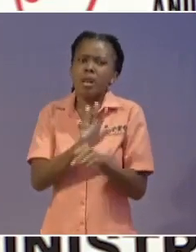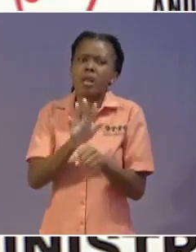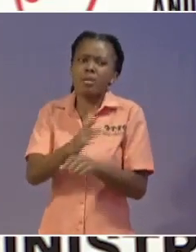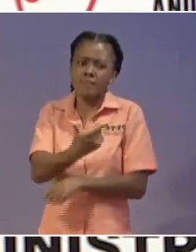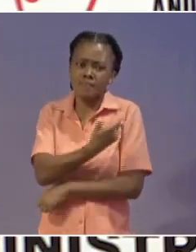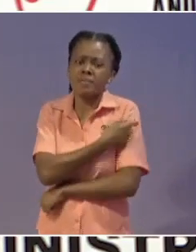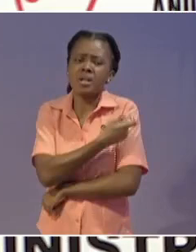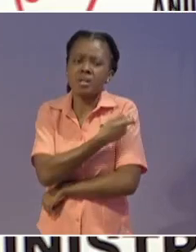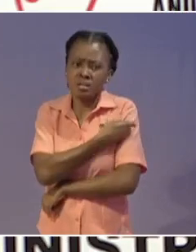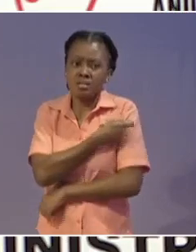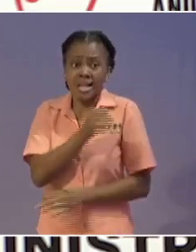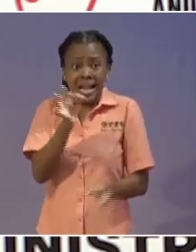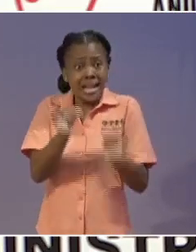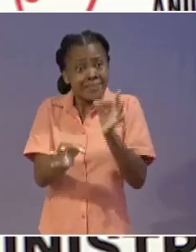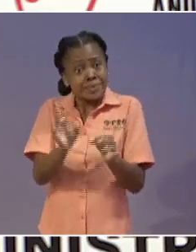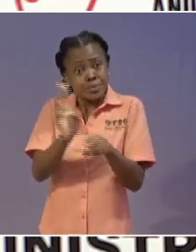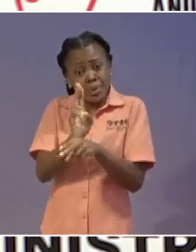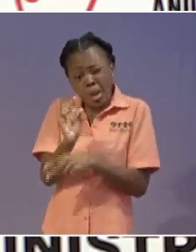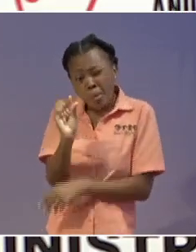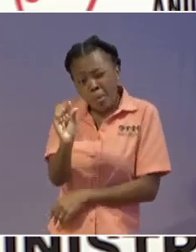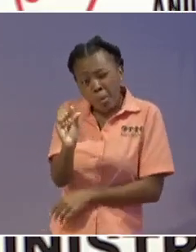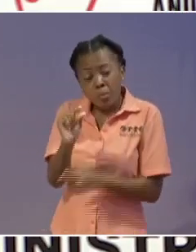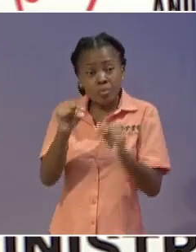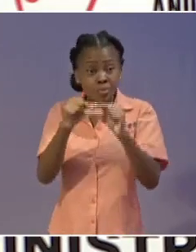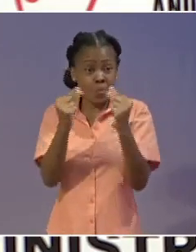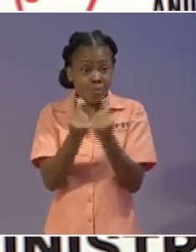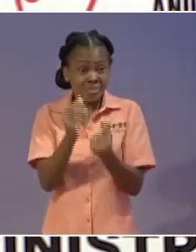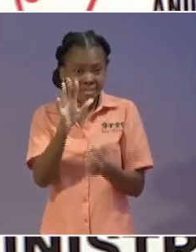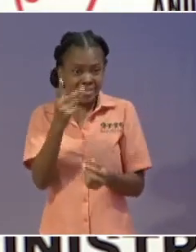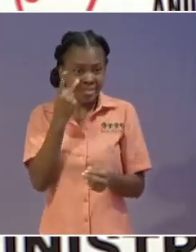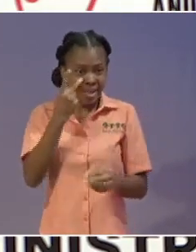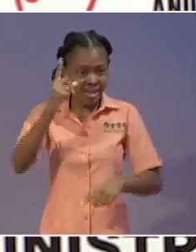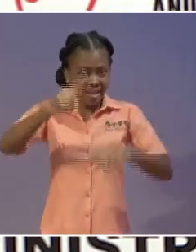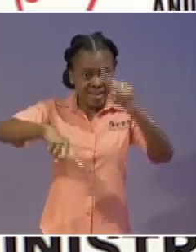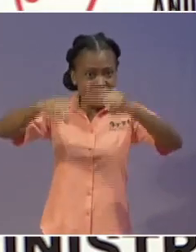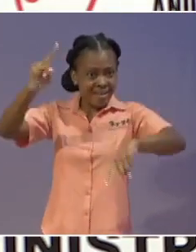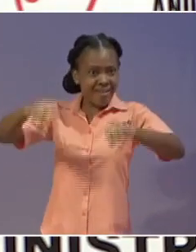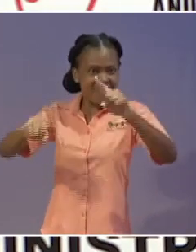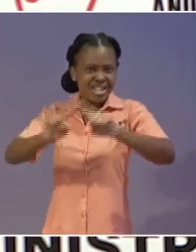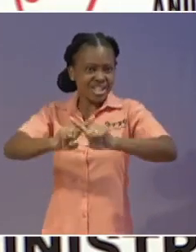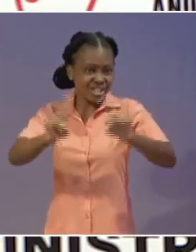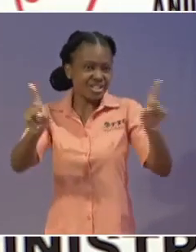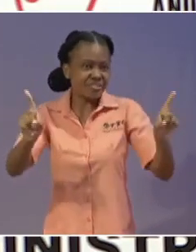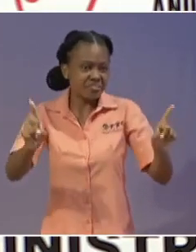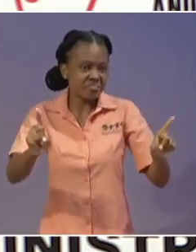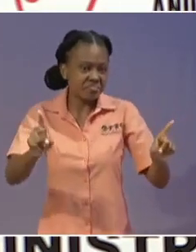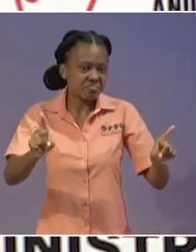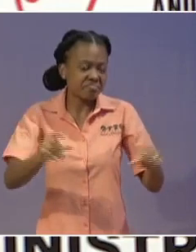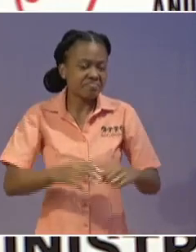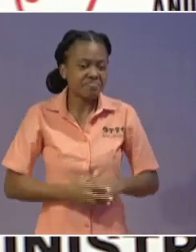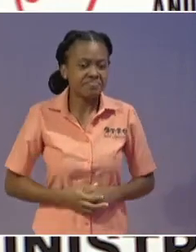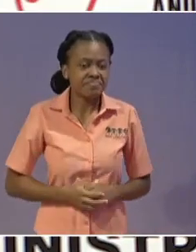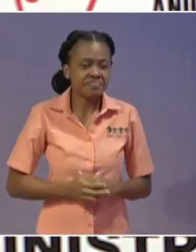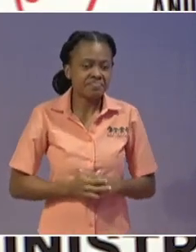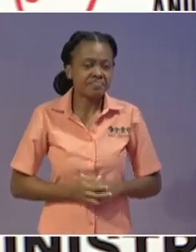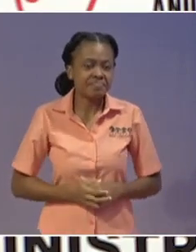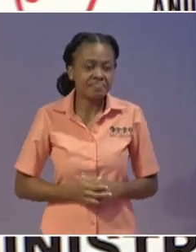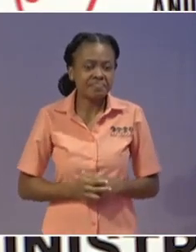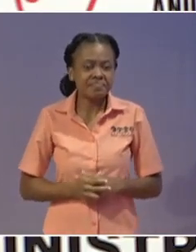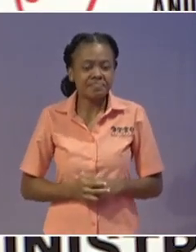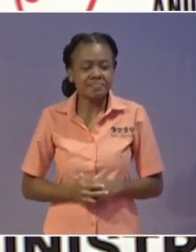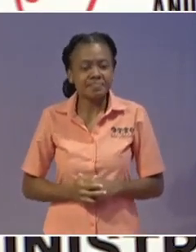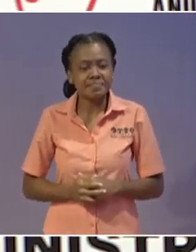smaller groups, but we prefer to use the larger groups. If you could just give me the second question again, please. I didn't get the first part.